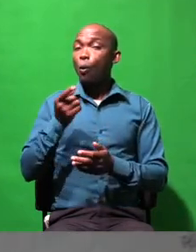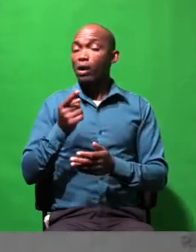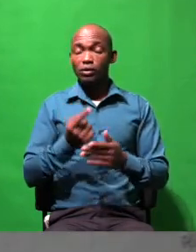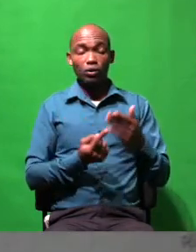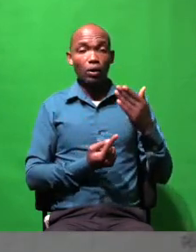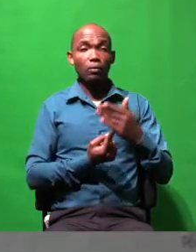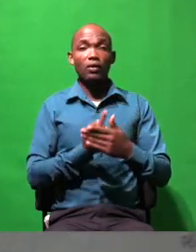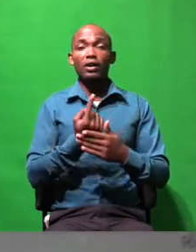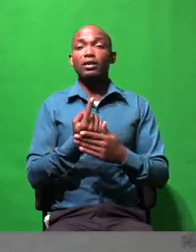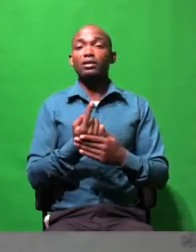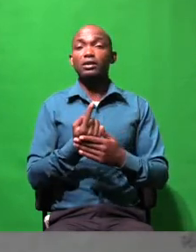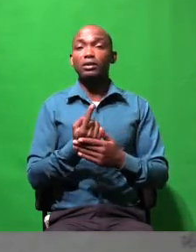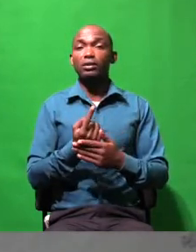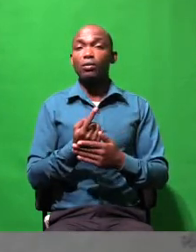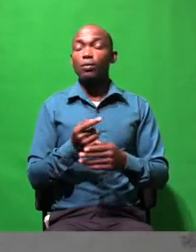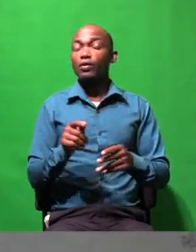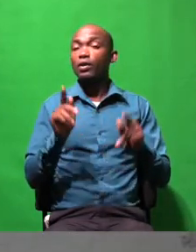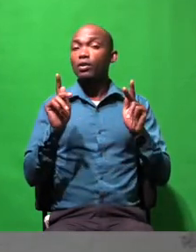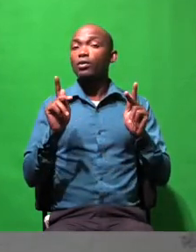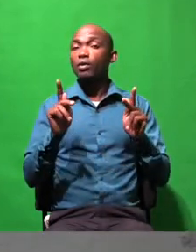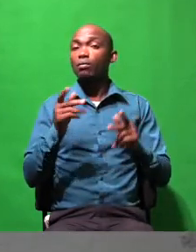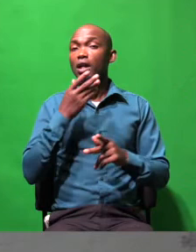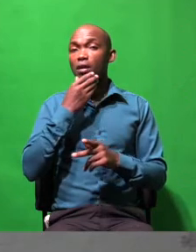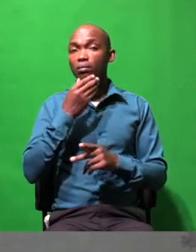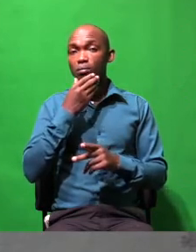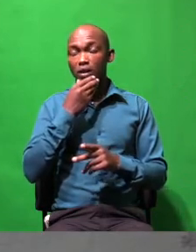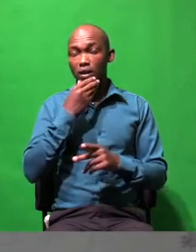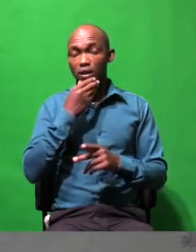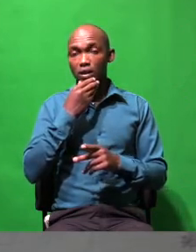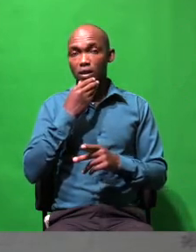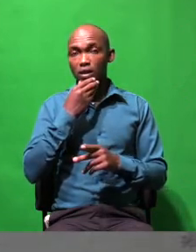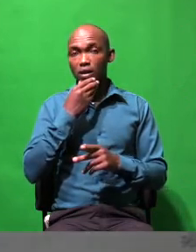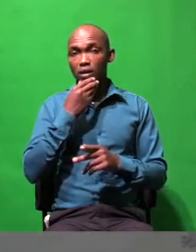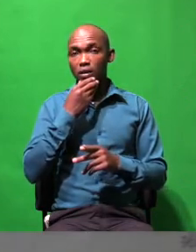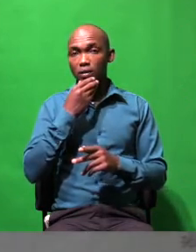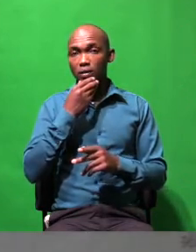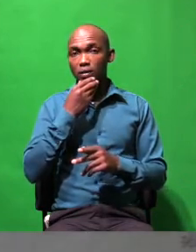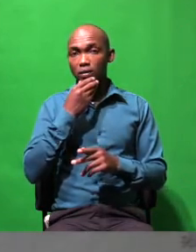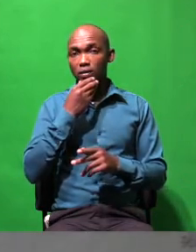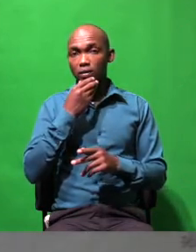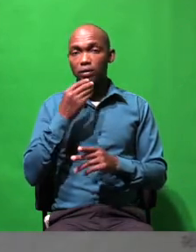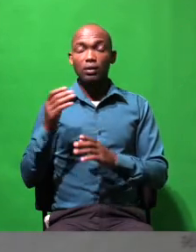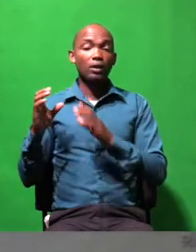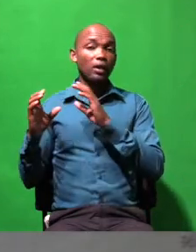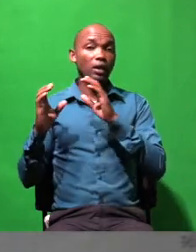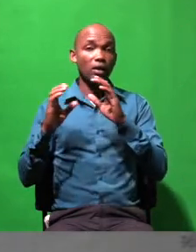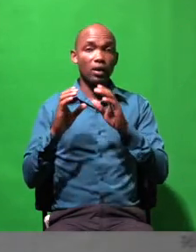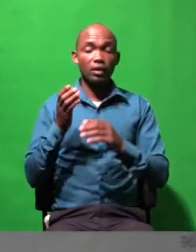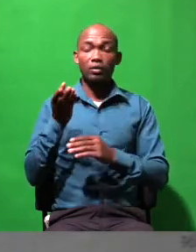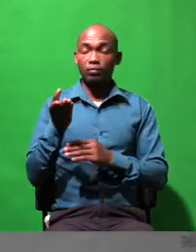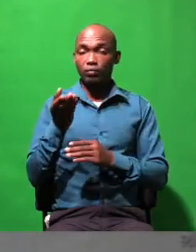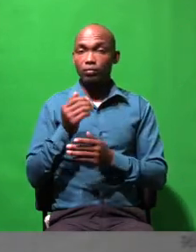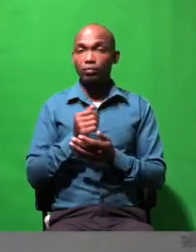if normal man marries a career woman? What will be